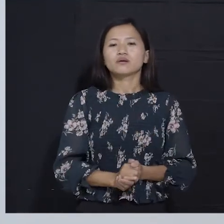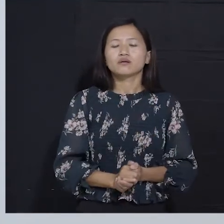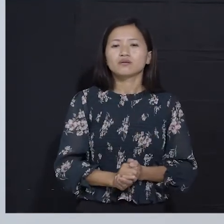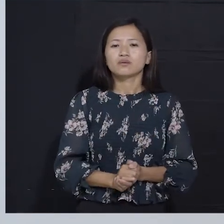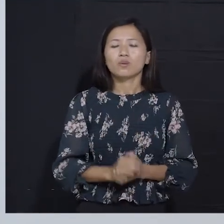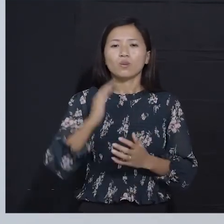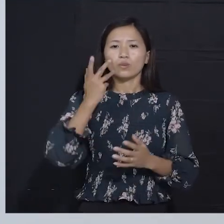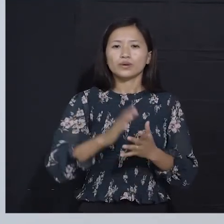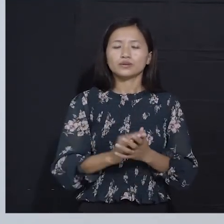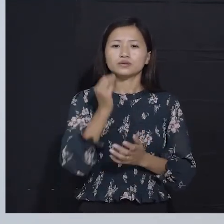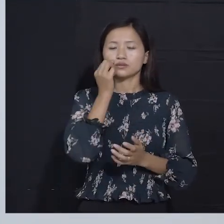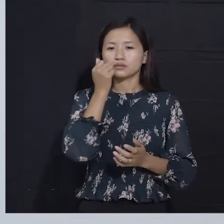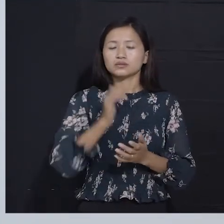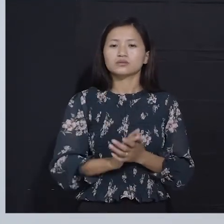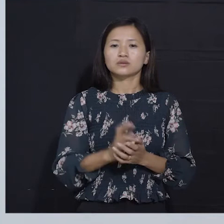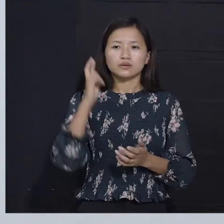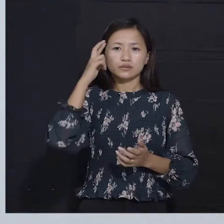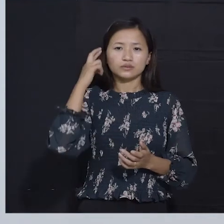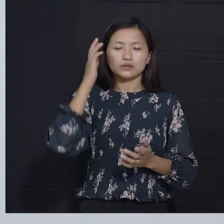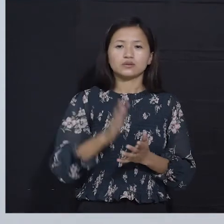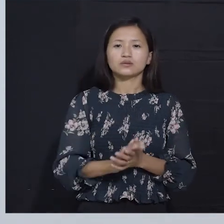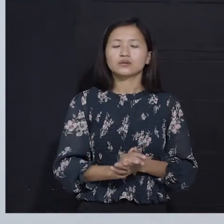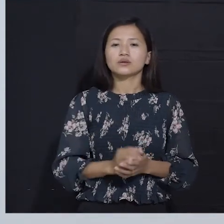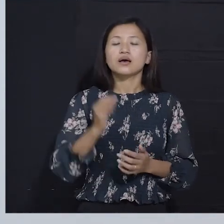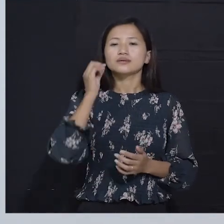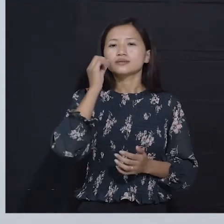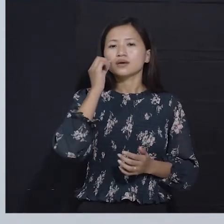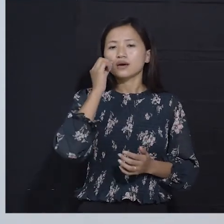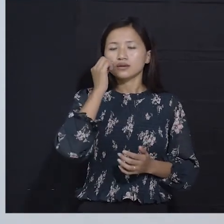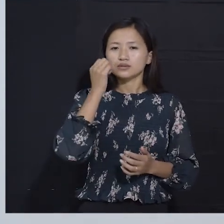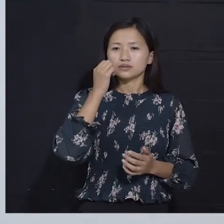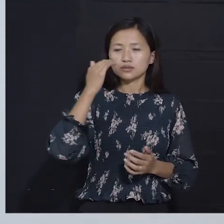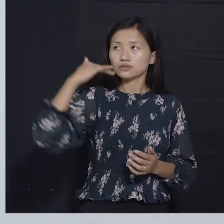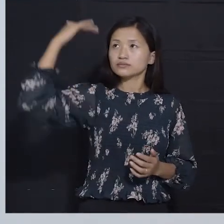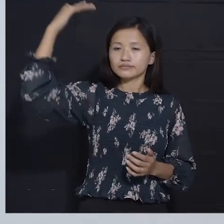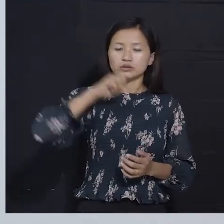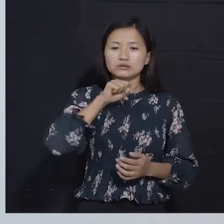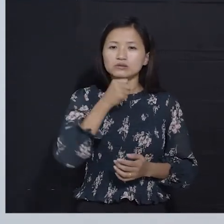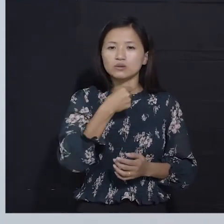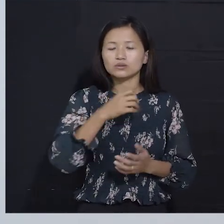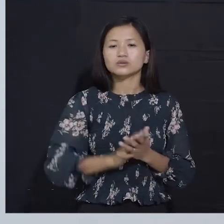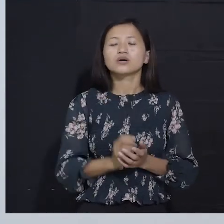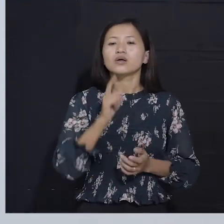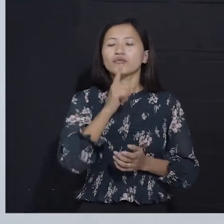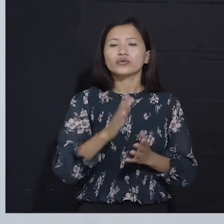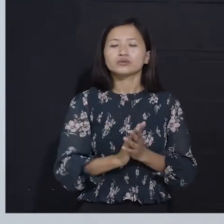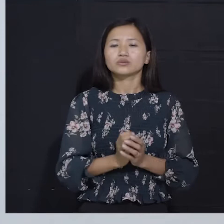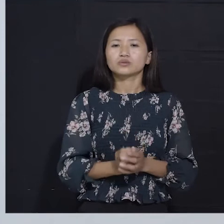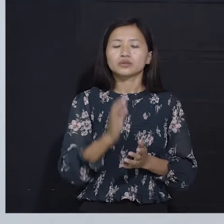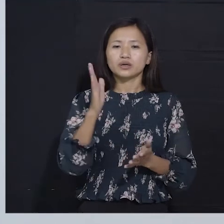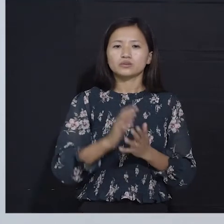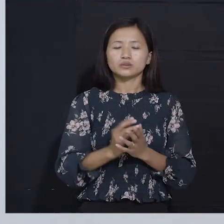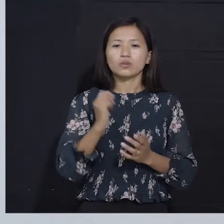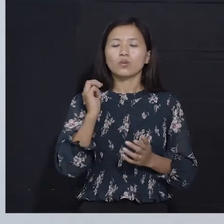so when he also realized what his elders told him. His elders told him that it would be unwise